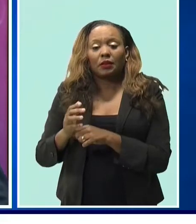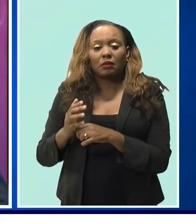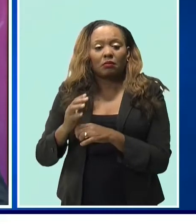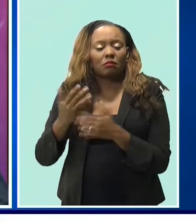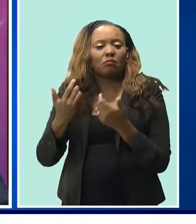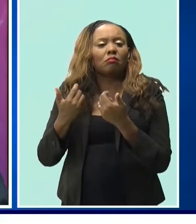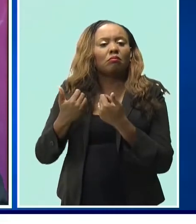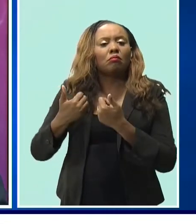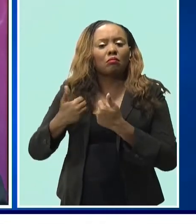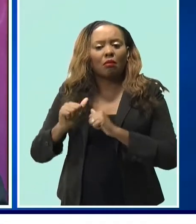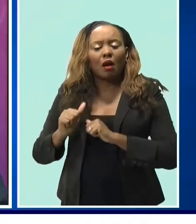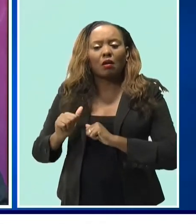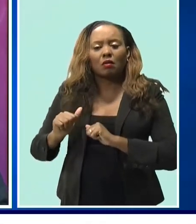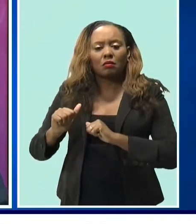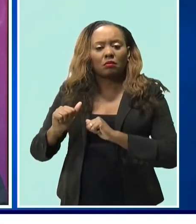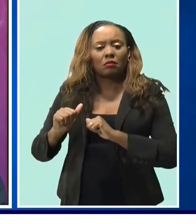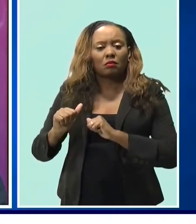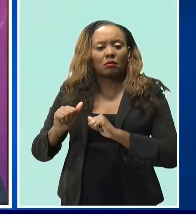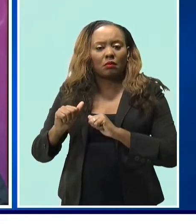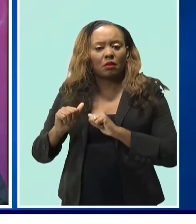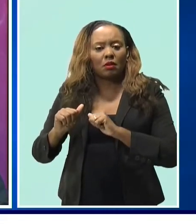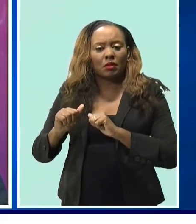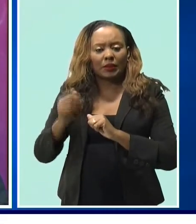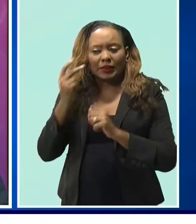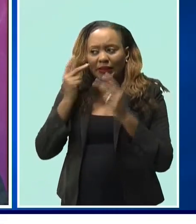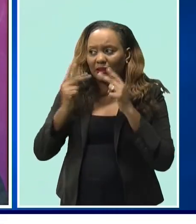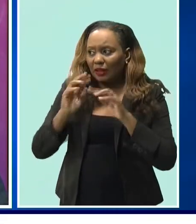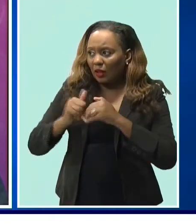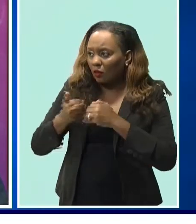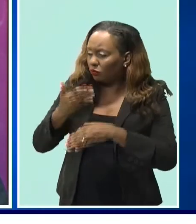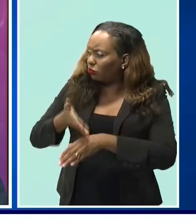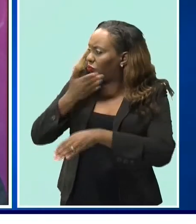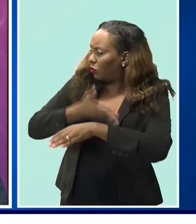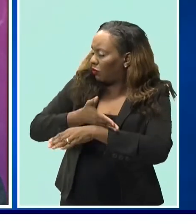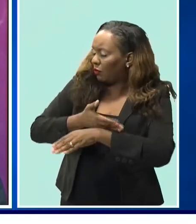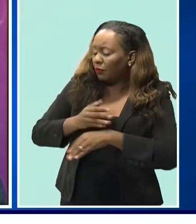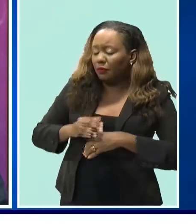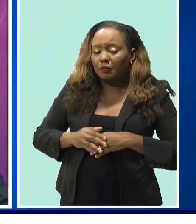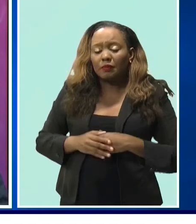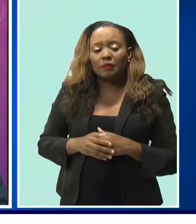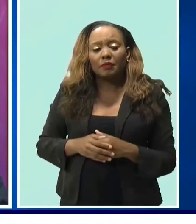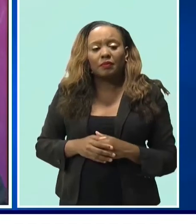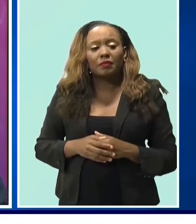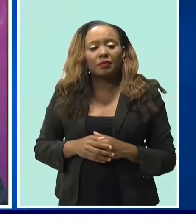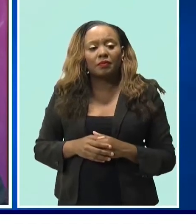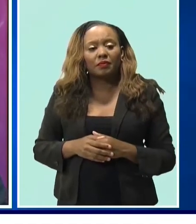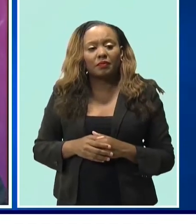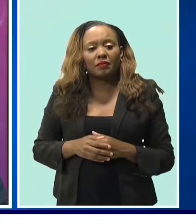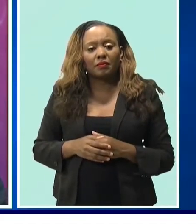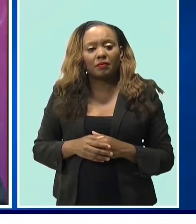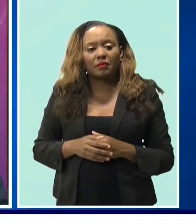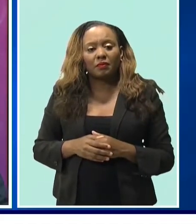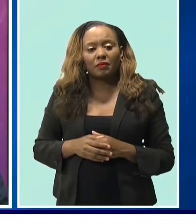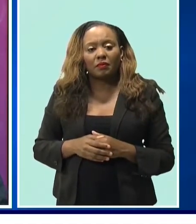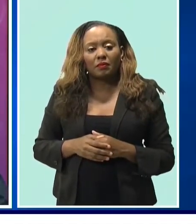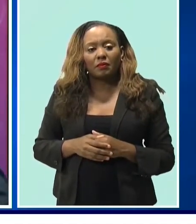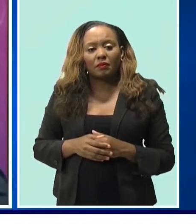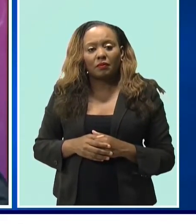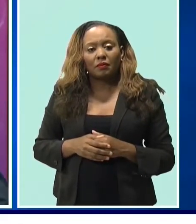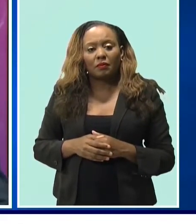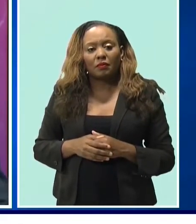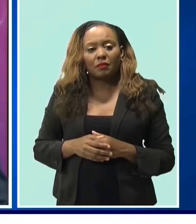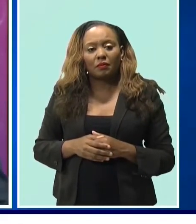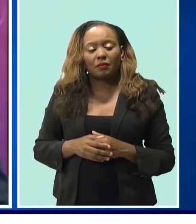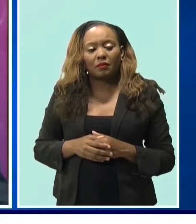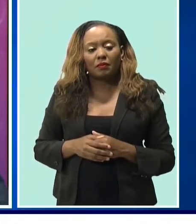What I would say in regards to our patient today is that he was an elderly patient with many